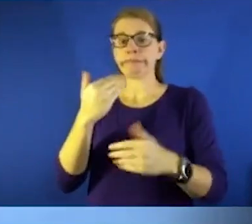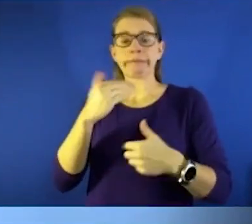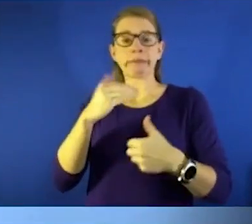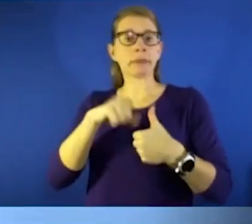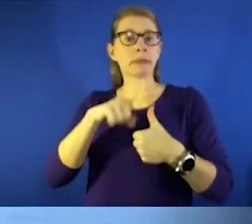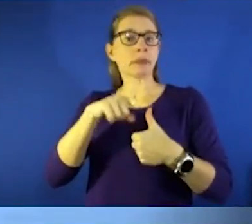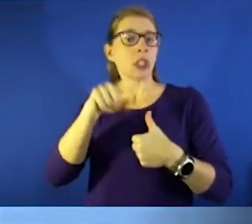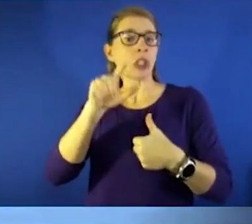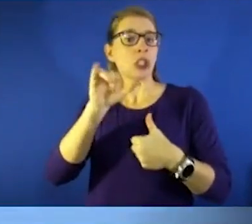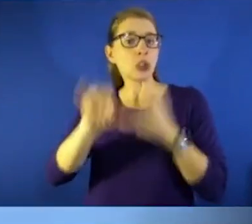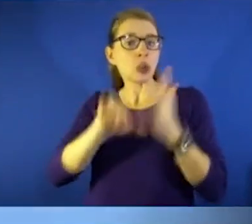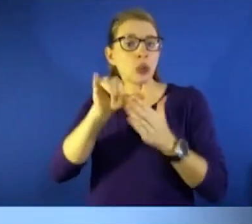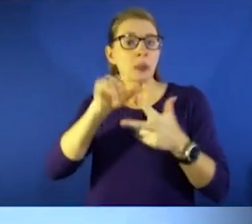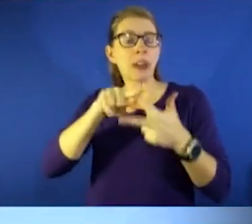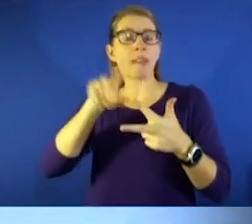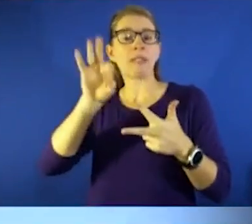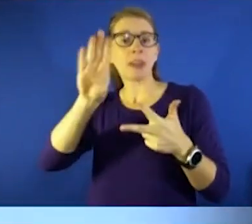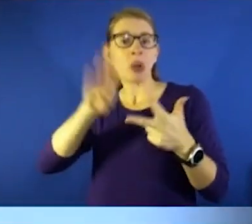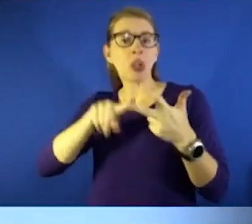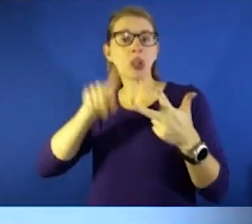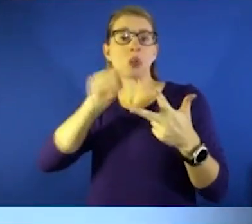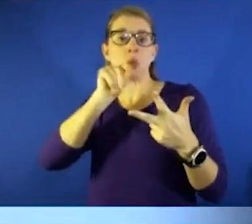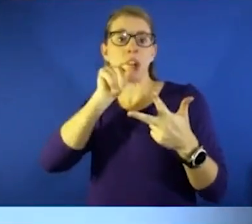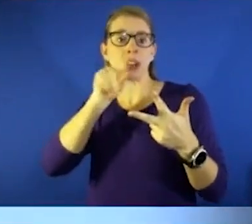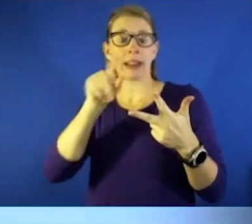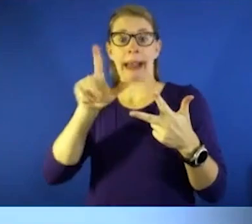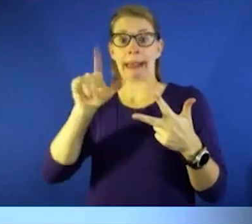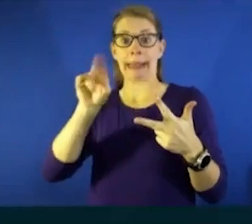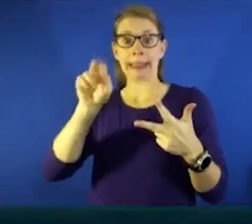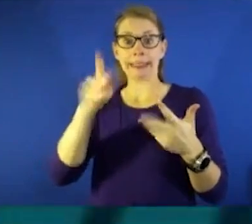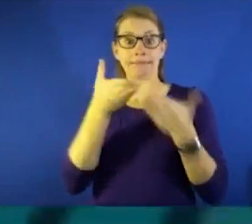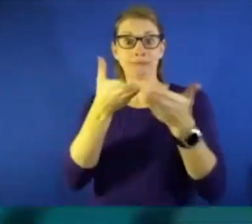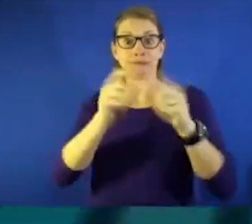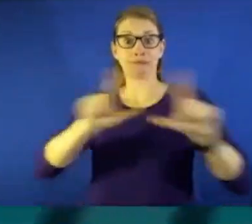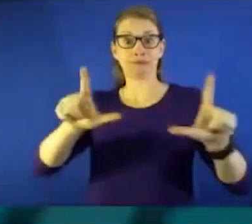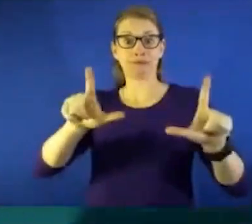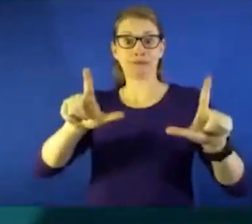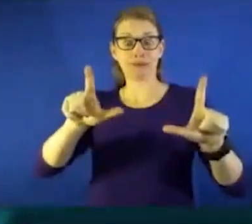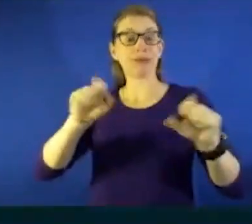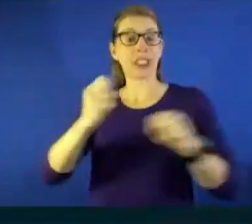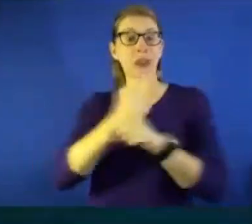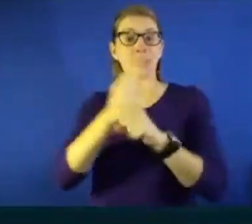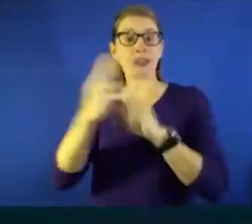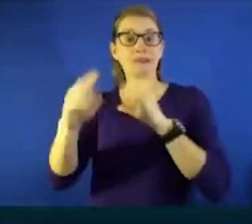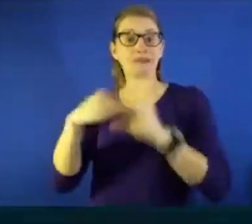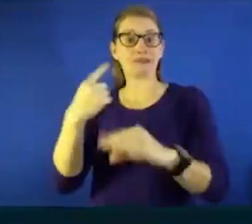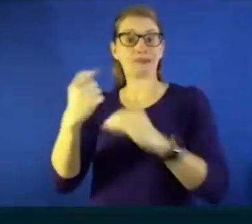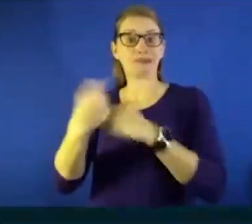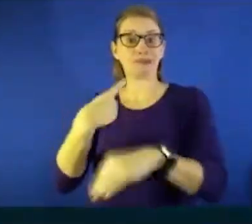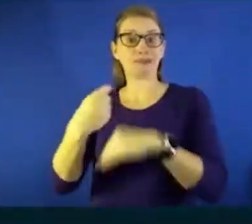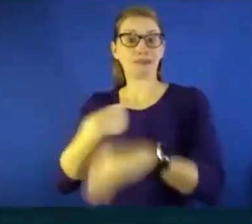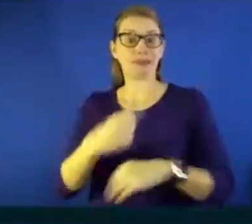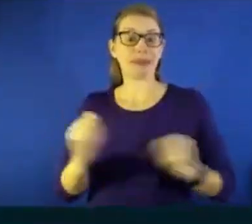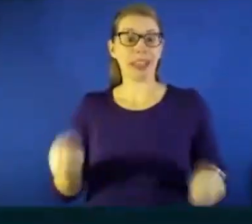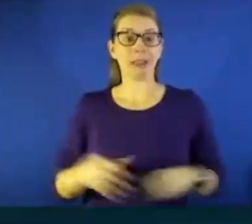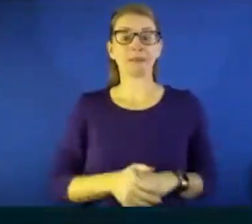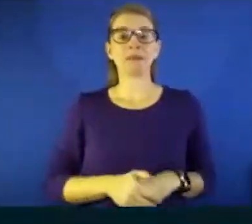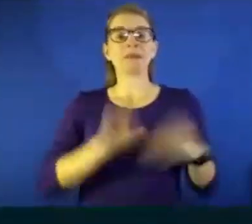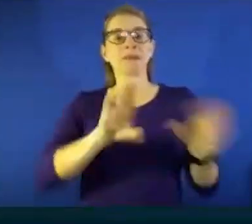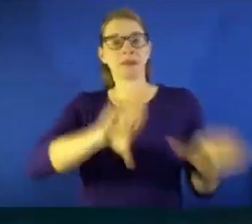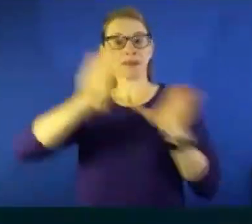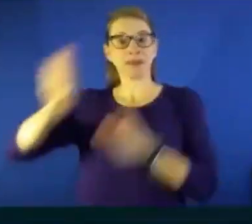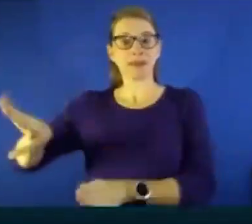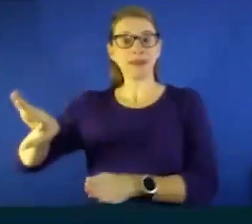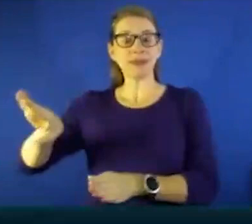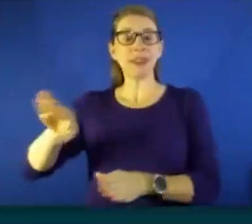going to put those links up on your screen. You can email them to the Medical News Network. Okay, so let's get all that out of the way. And now let's get to Medical